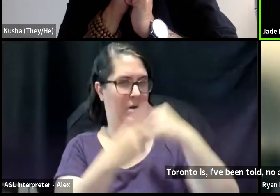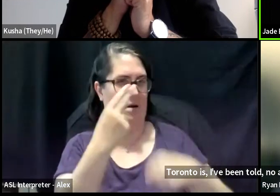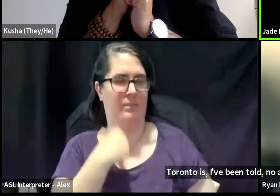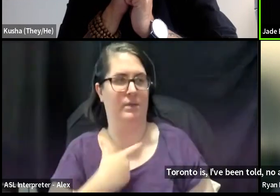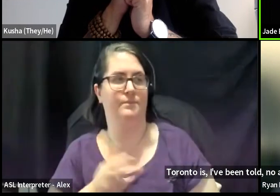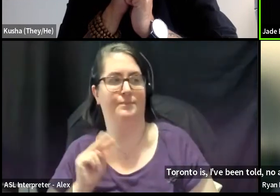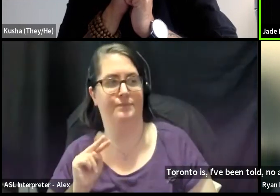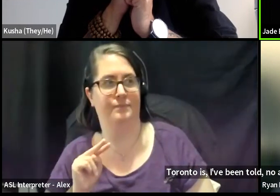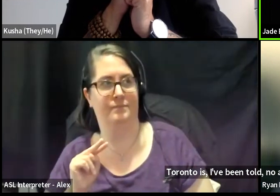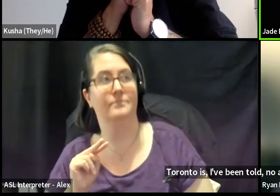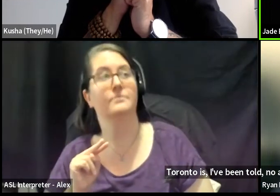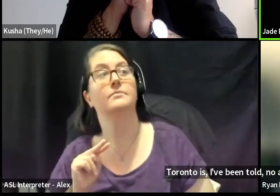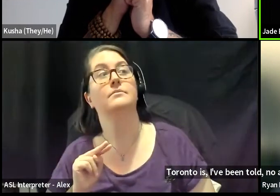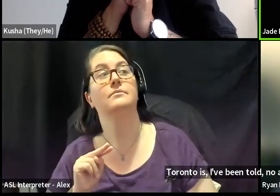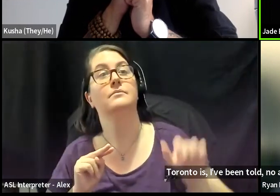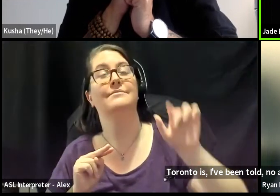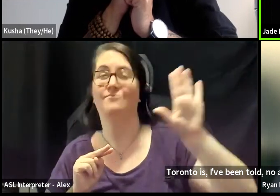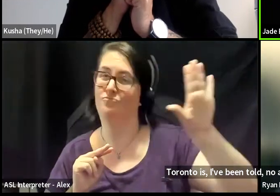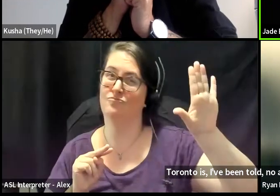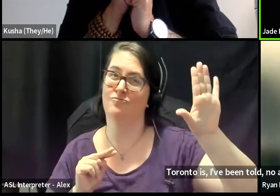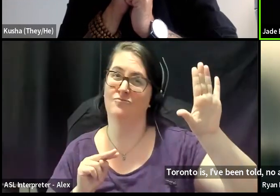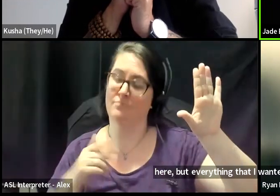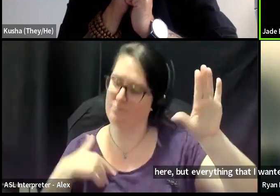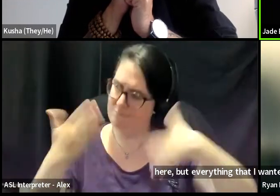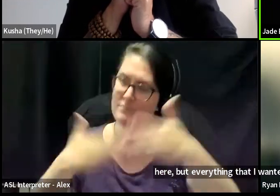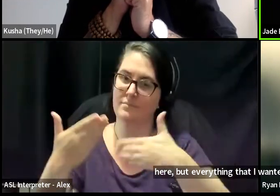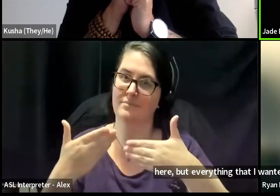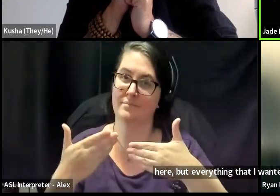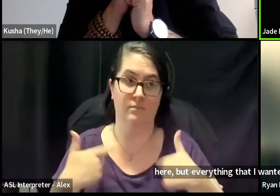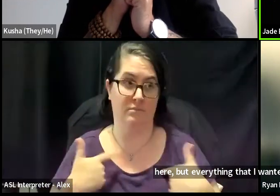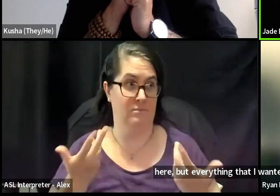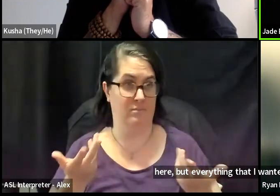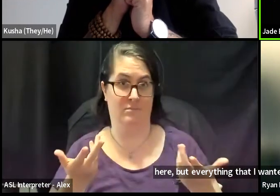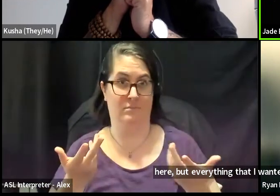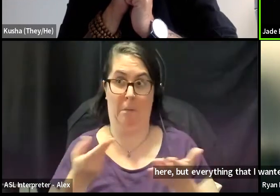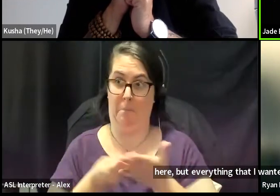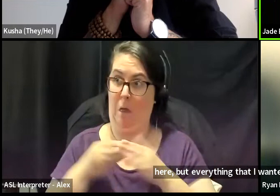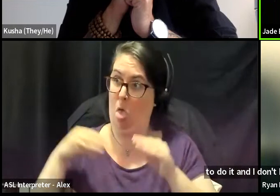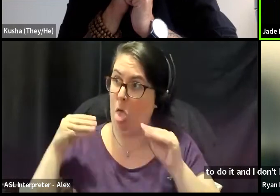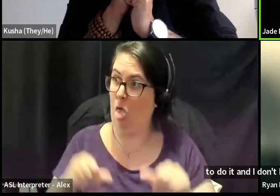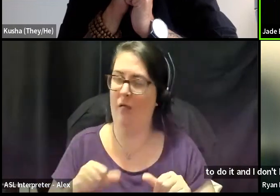wanted to do, I found a way to do it. And I don't have any money. So,